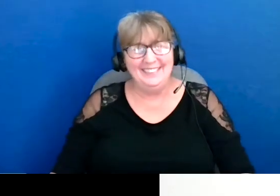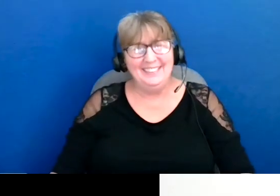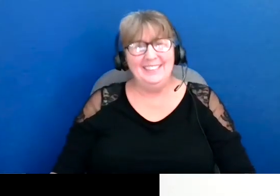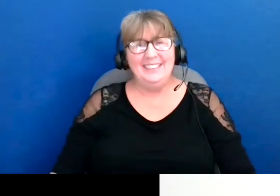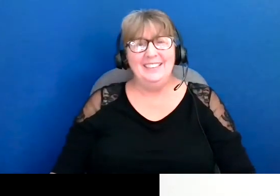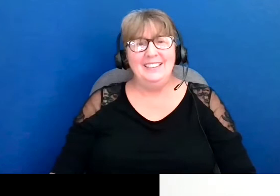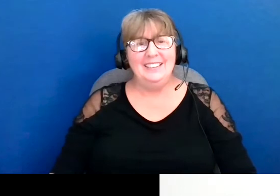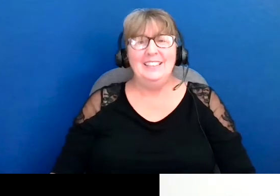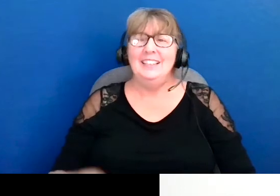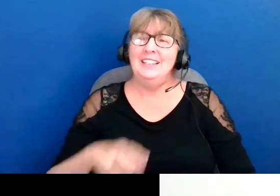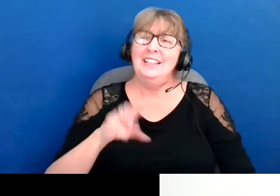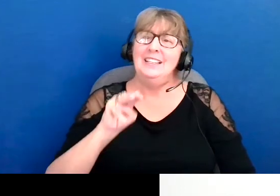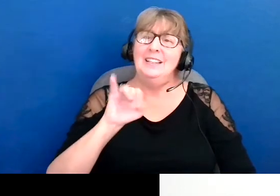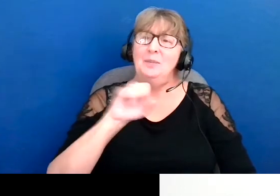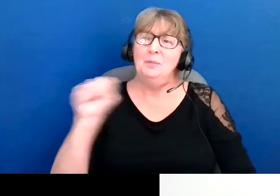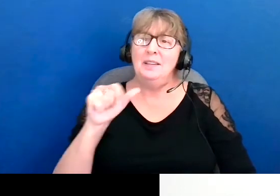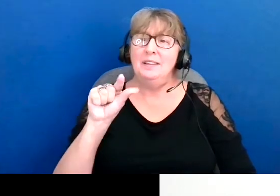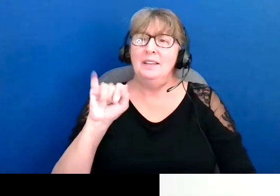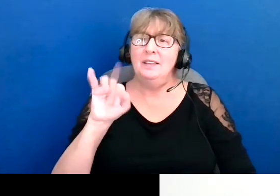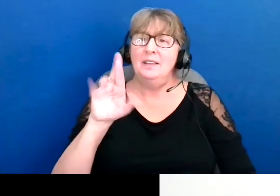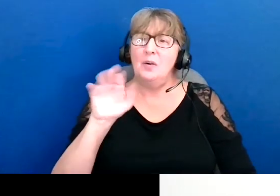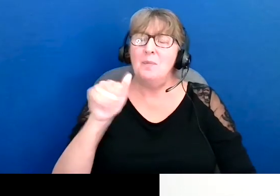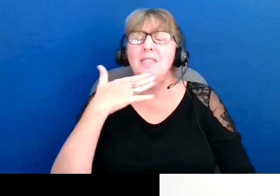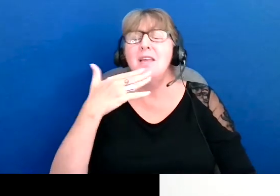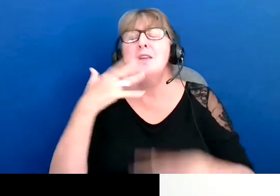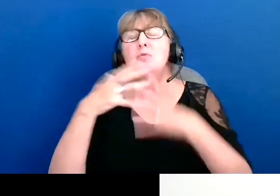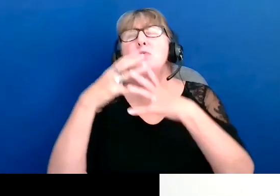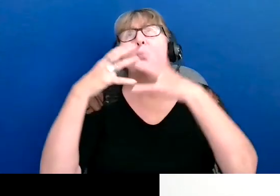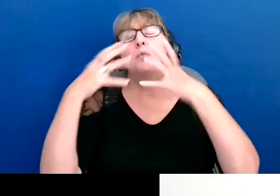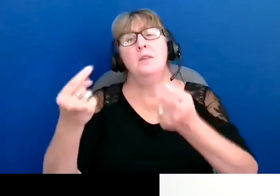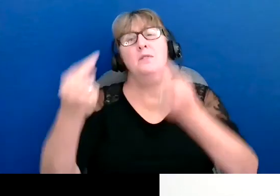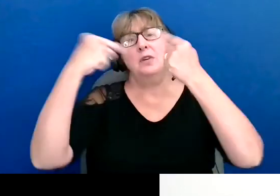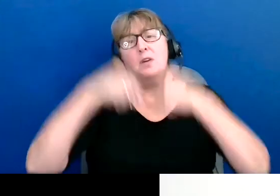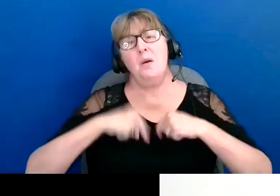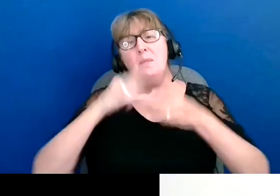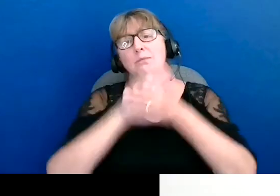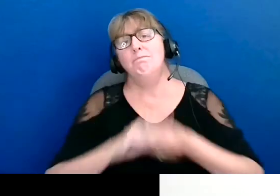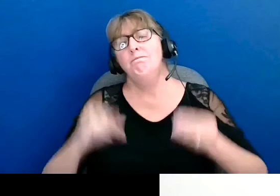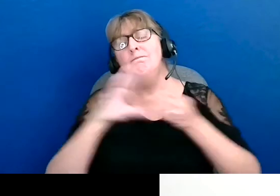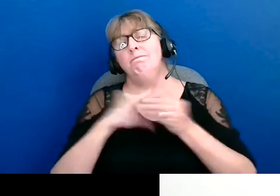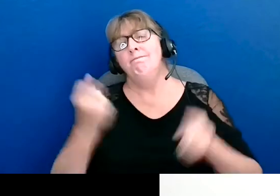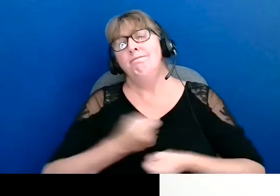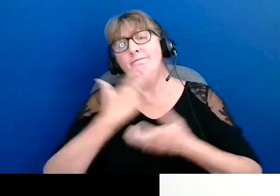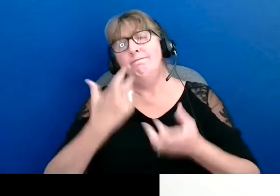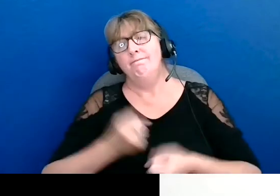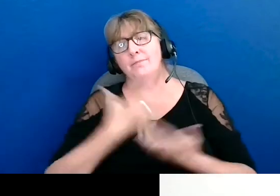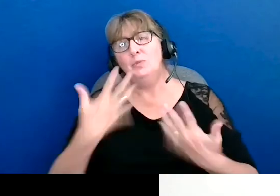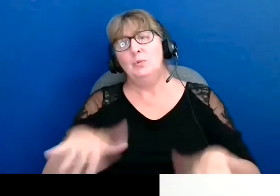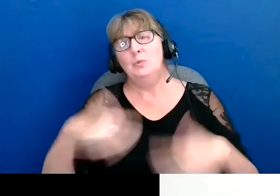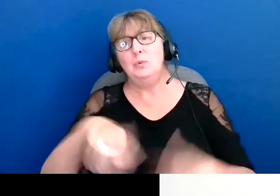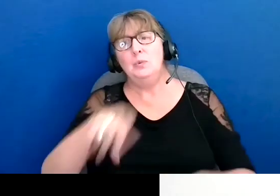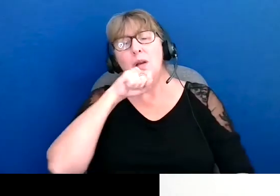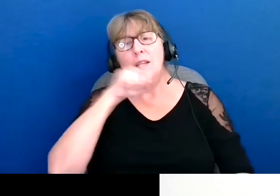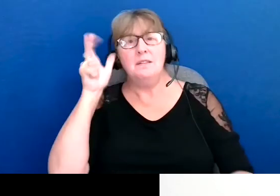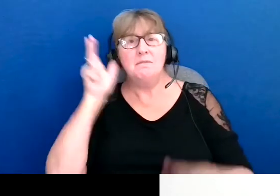Ms. Girma, thank you so much for coming and sharing your story with us today. I just love hearing about all the different